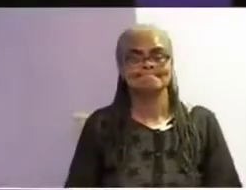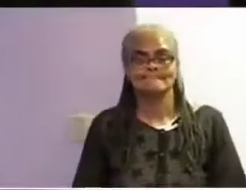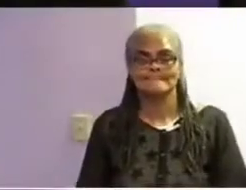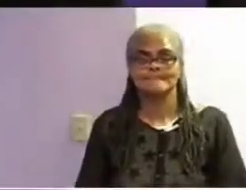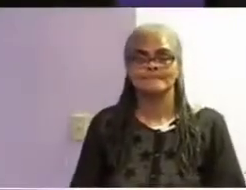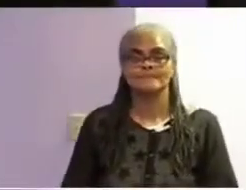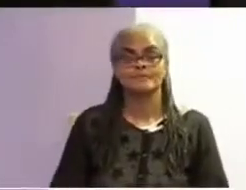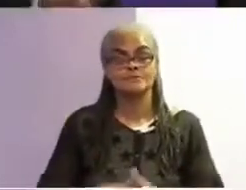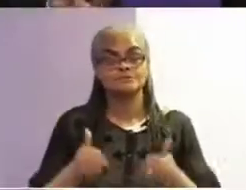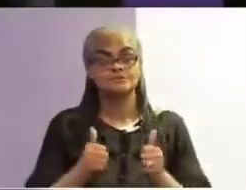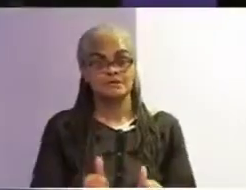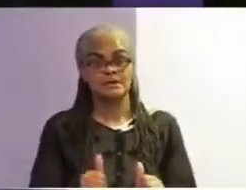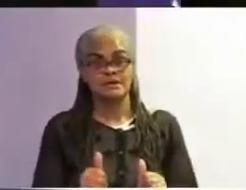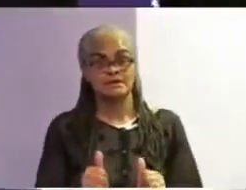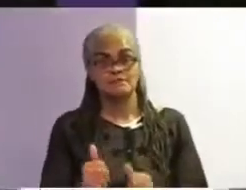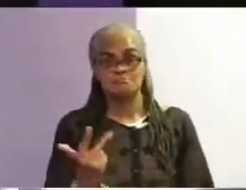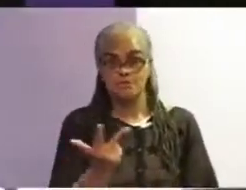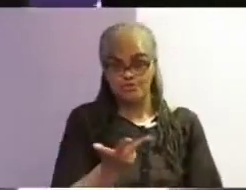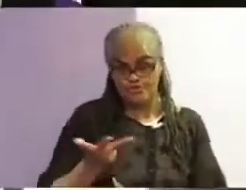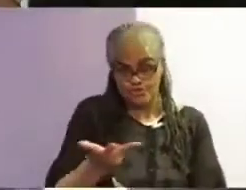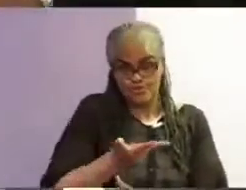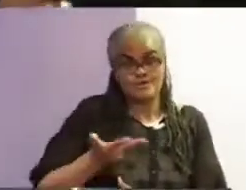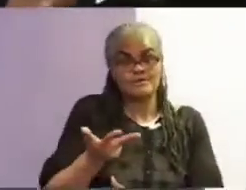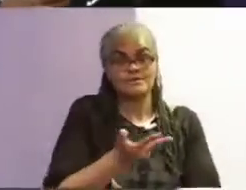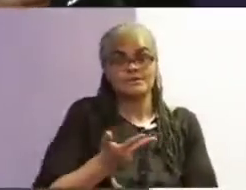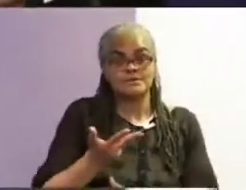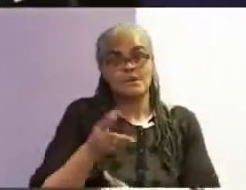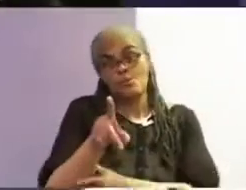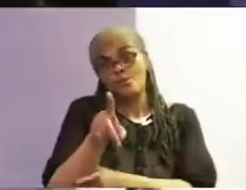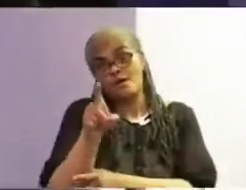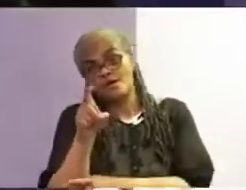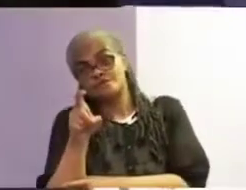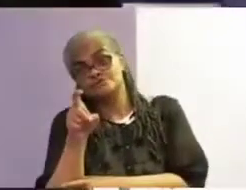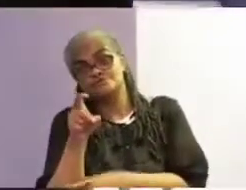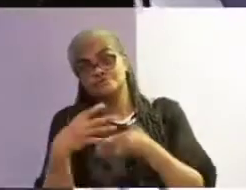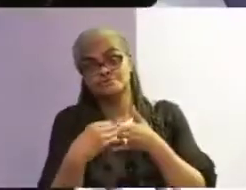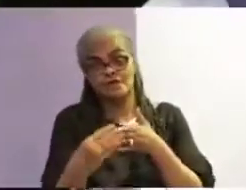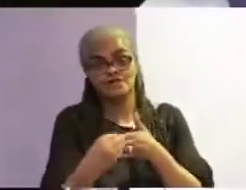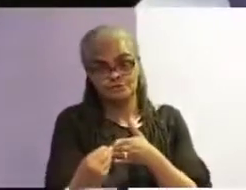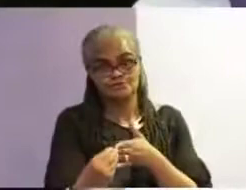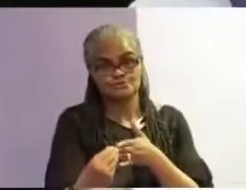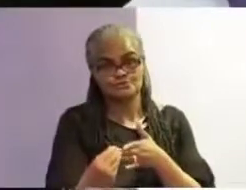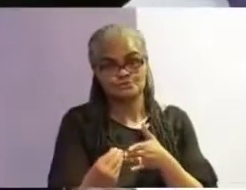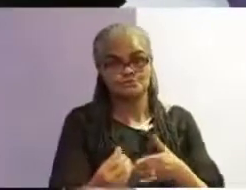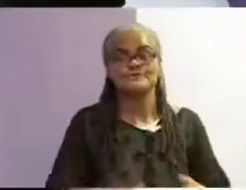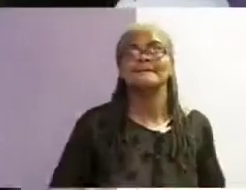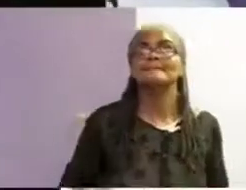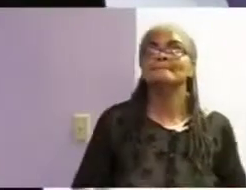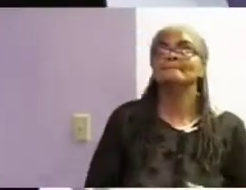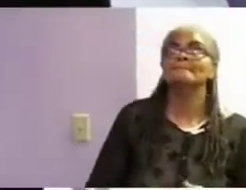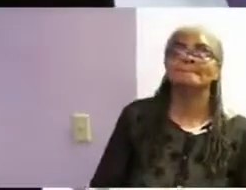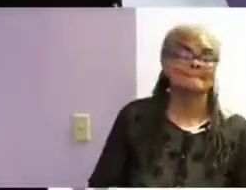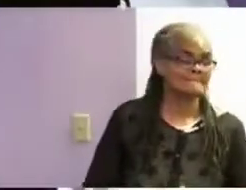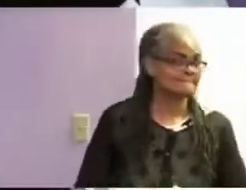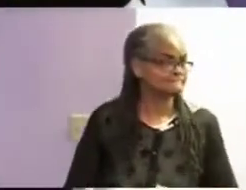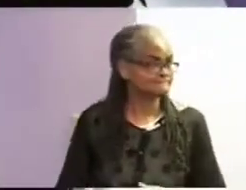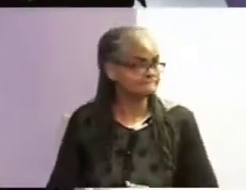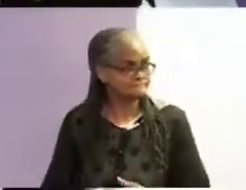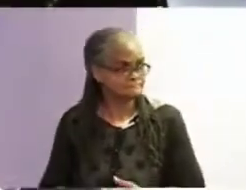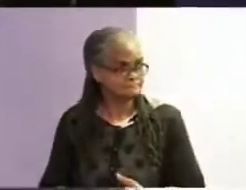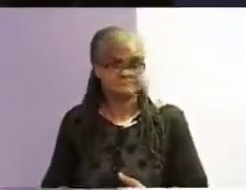Try to give between the three of you all. Try to give $100. For the pastors and for the